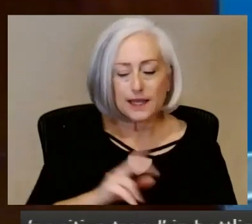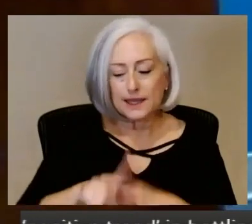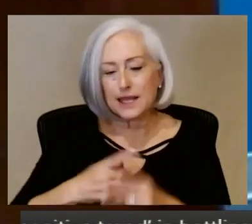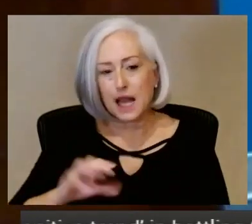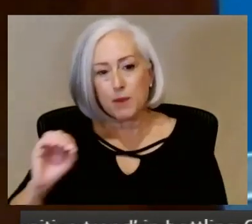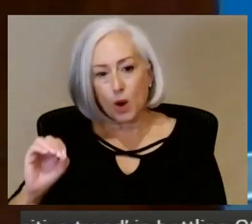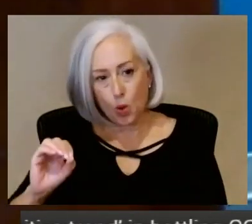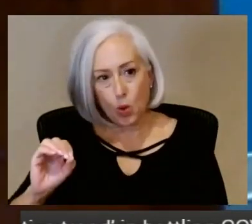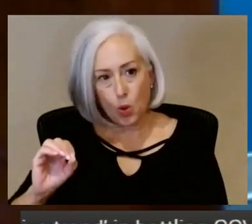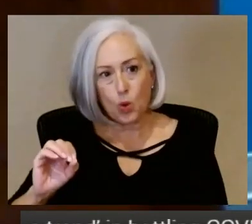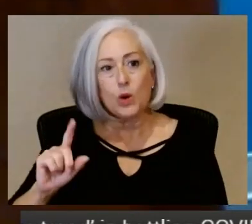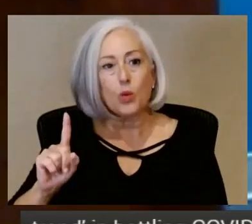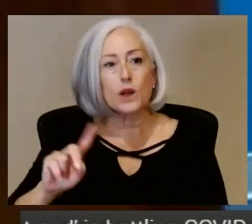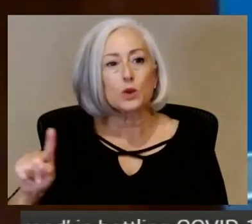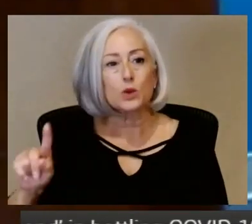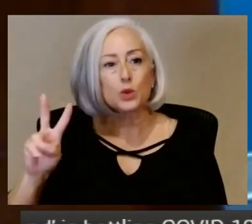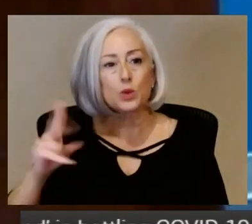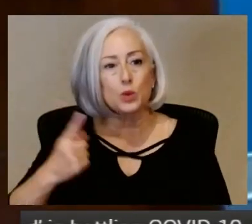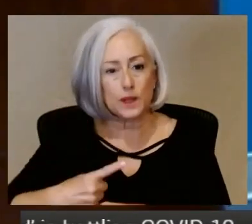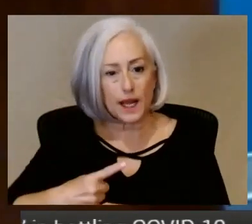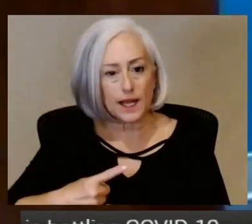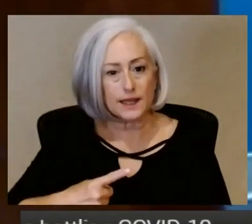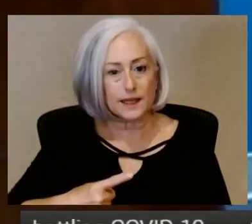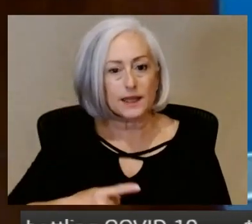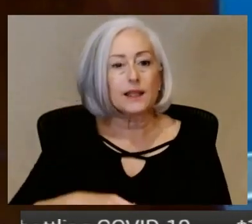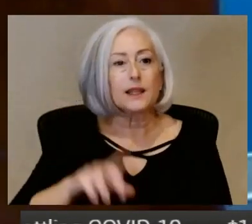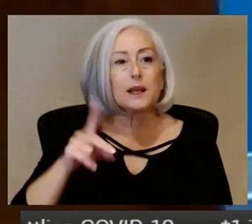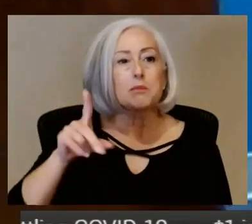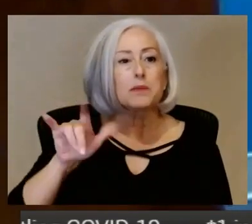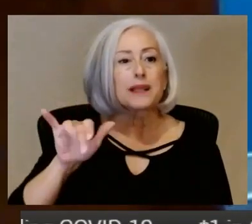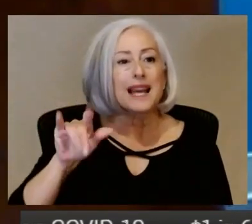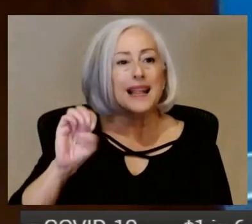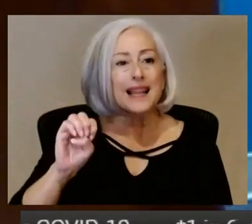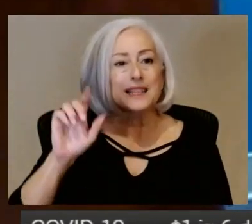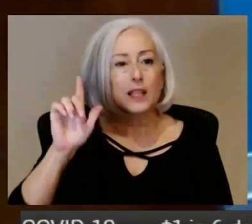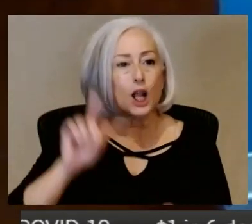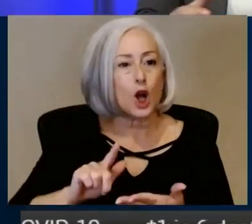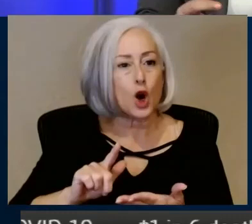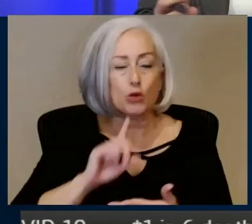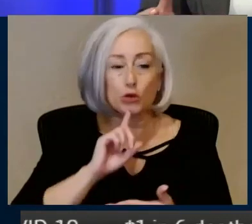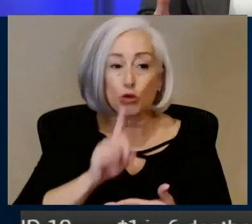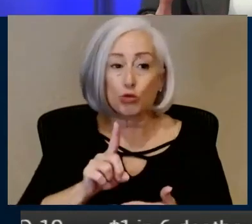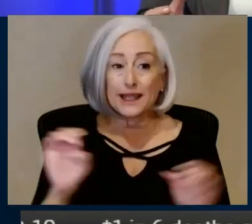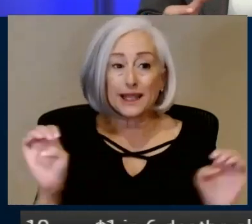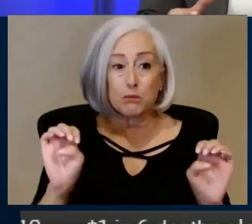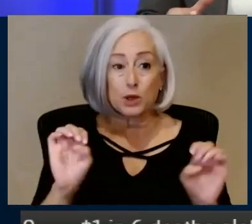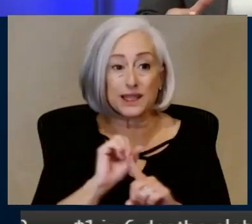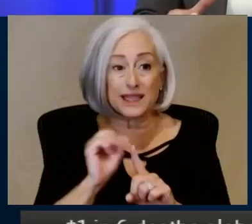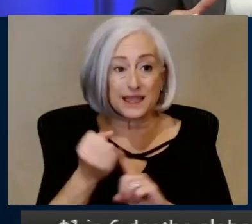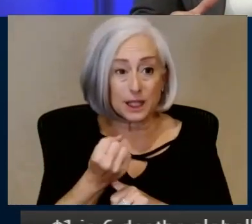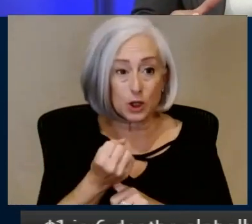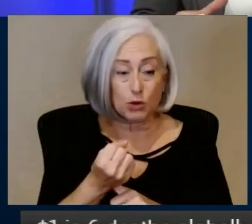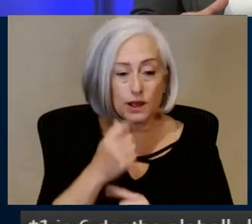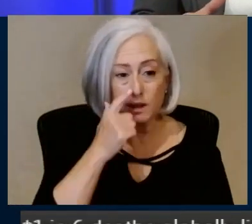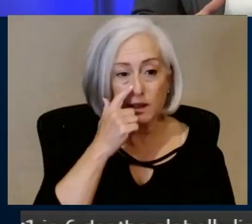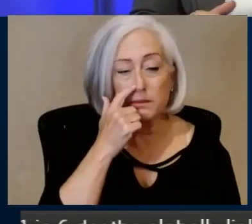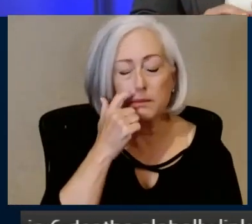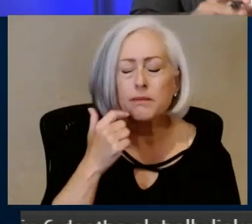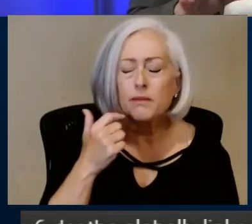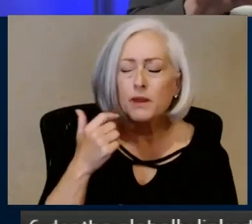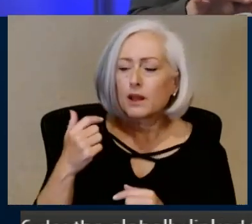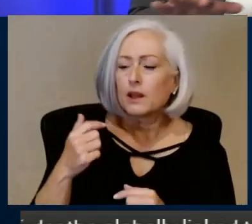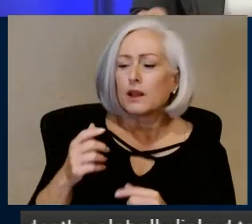really is an emergency situation right now. So has it changed at all? I mean, we've been talking over the last 2.5 years.